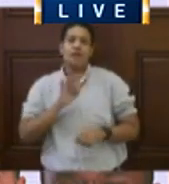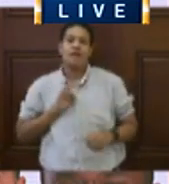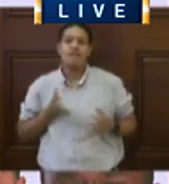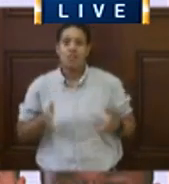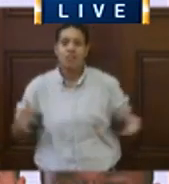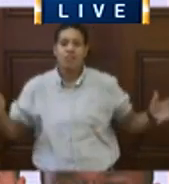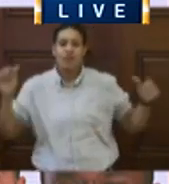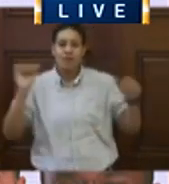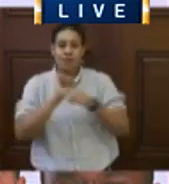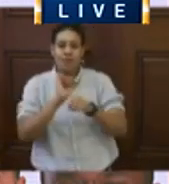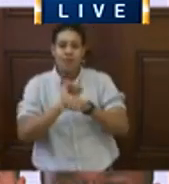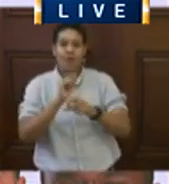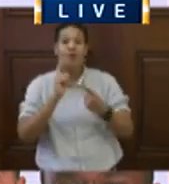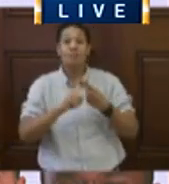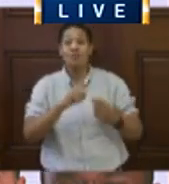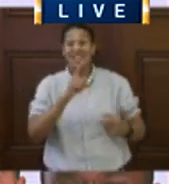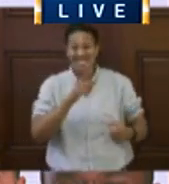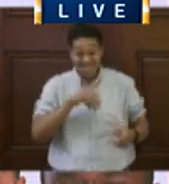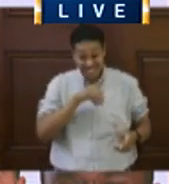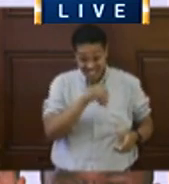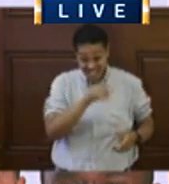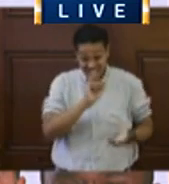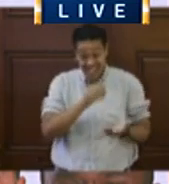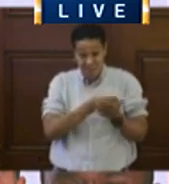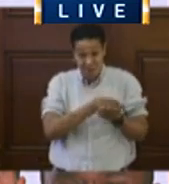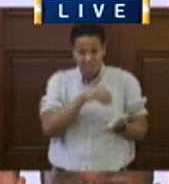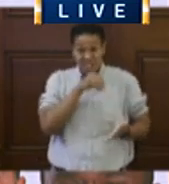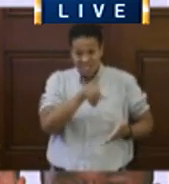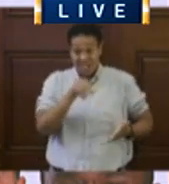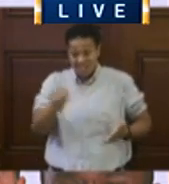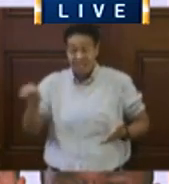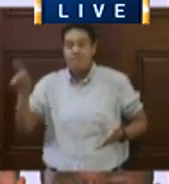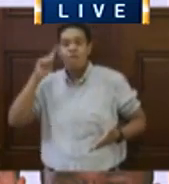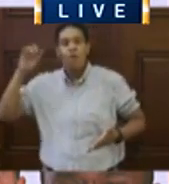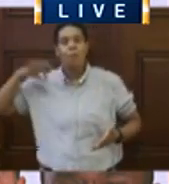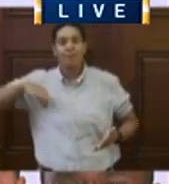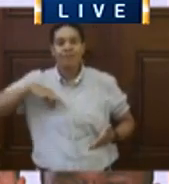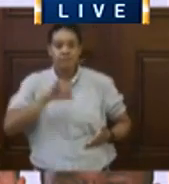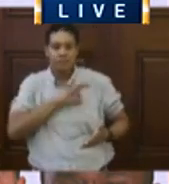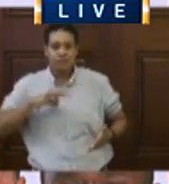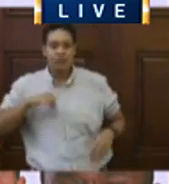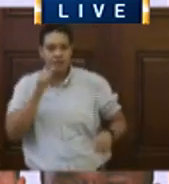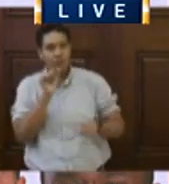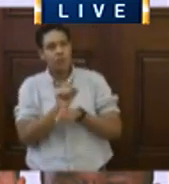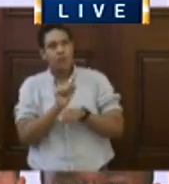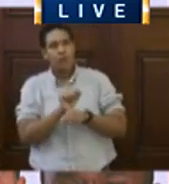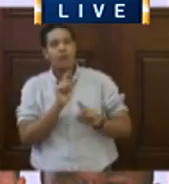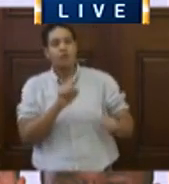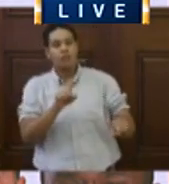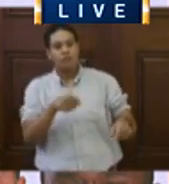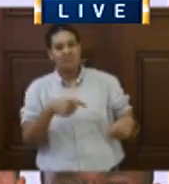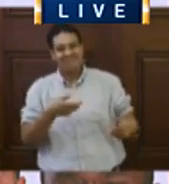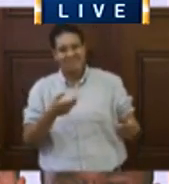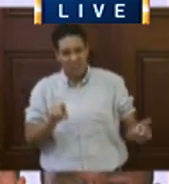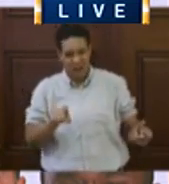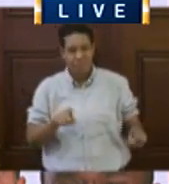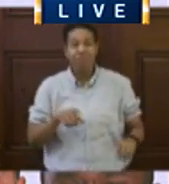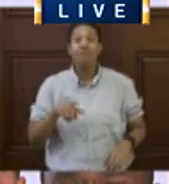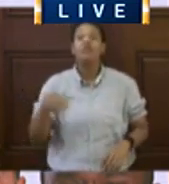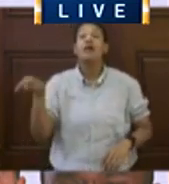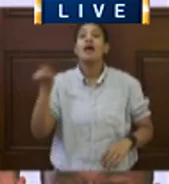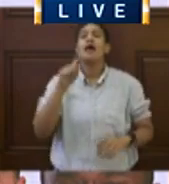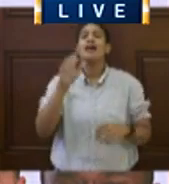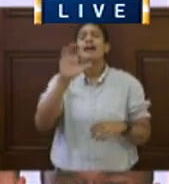order to benefit employees. And the CARE program has a number of elements, and I'll